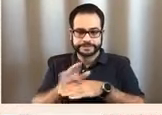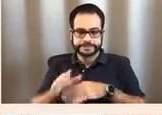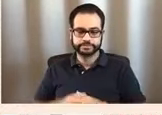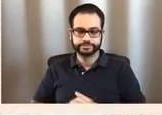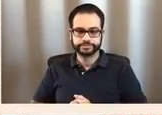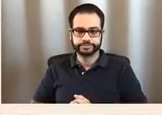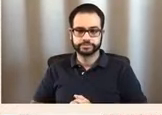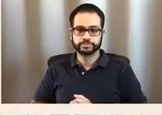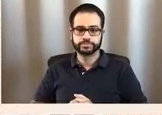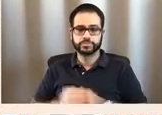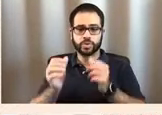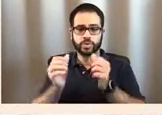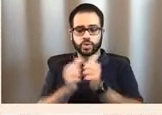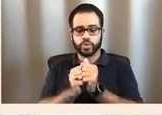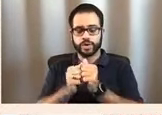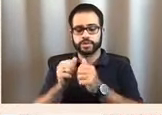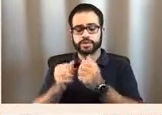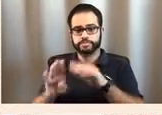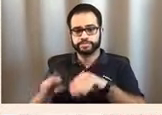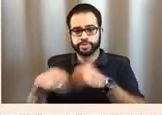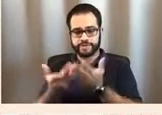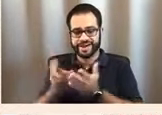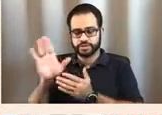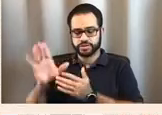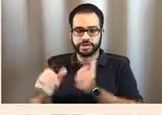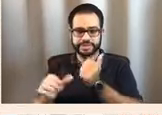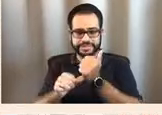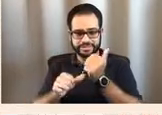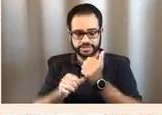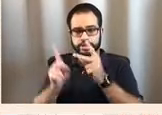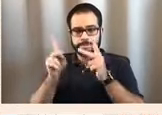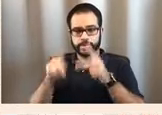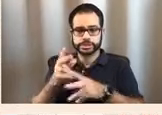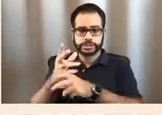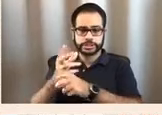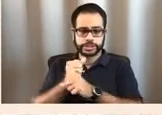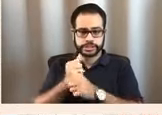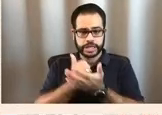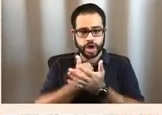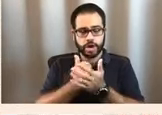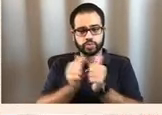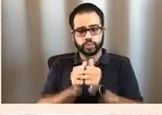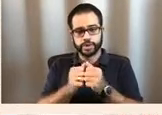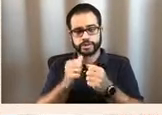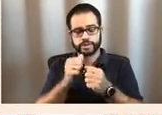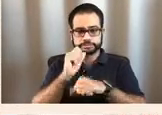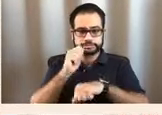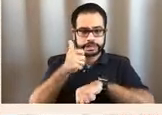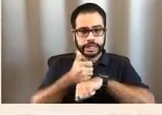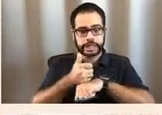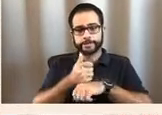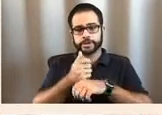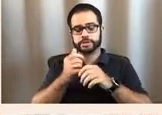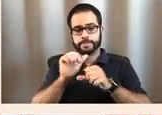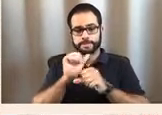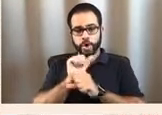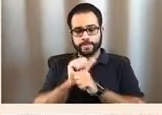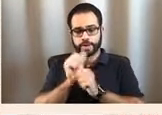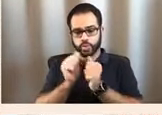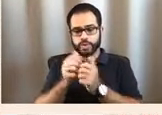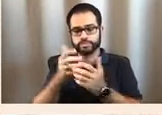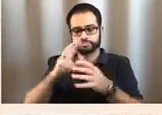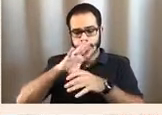of the provider, the individual receives help in securing employment in an integrated community setting according to the